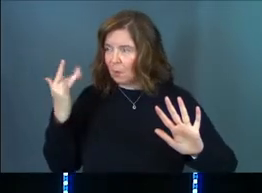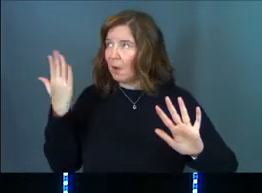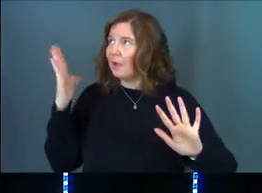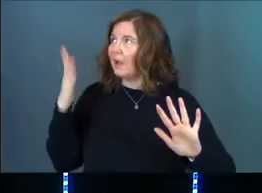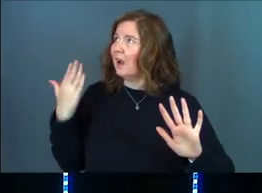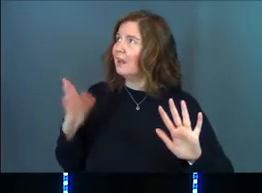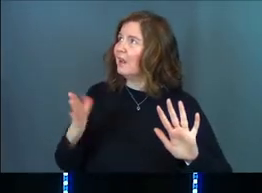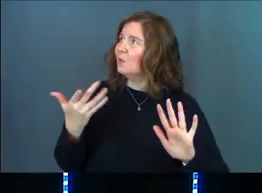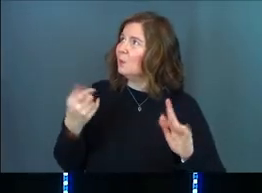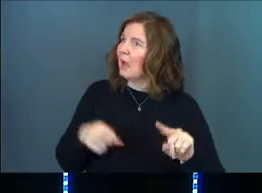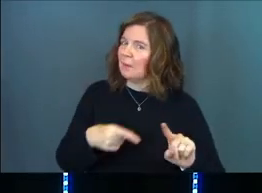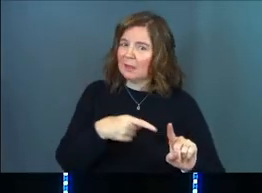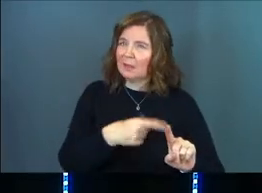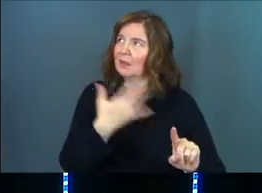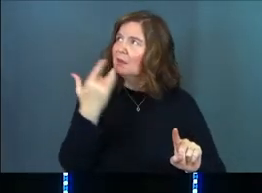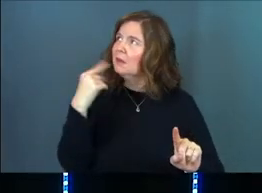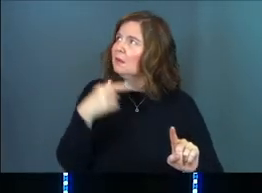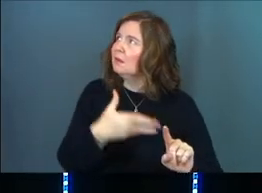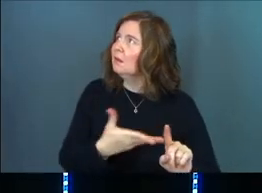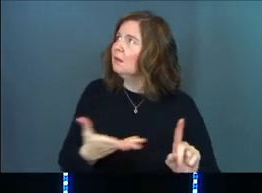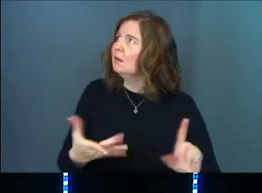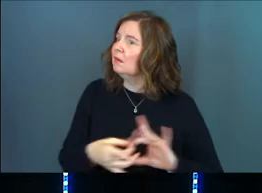why God let that happen.